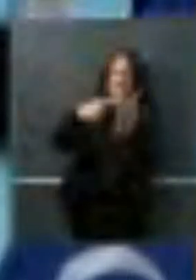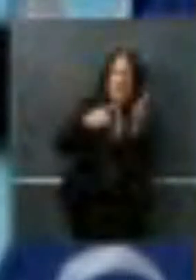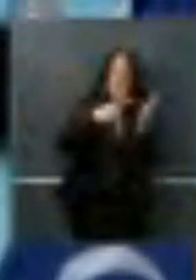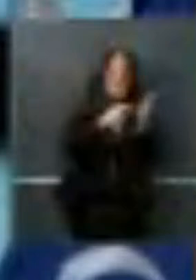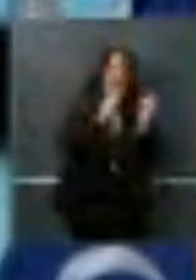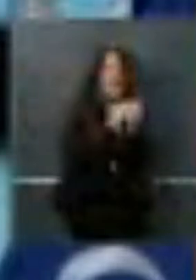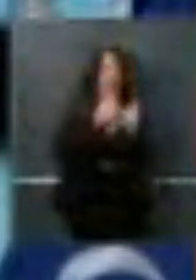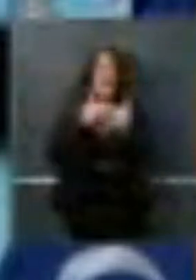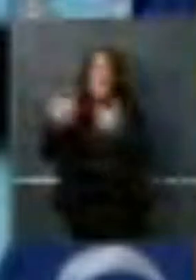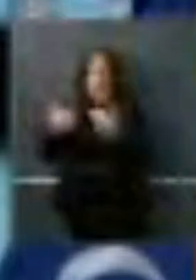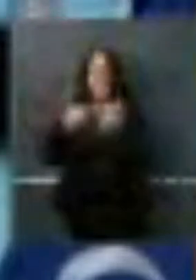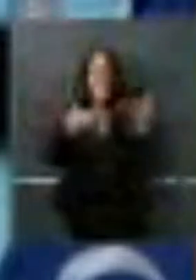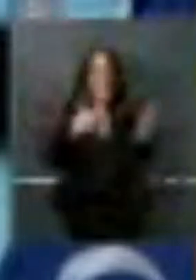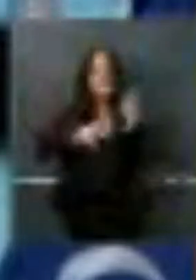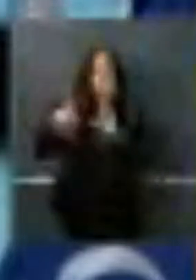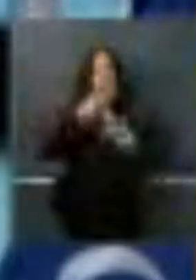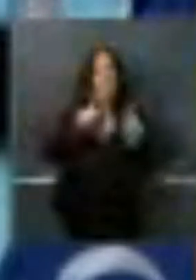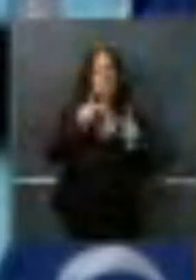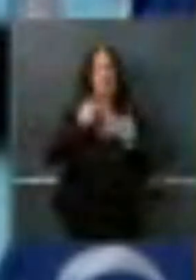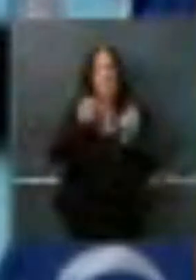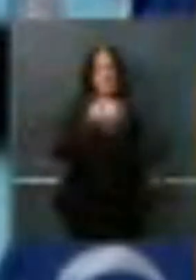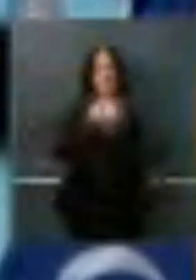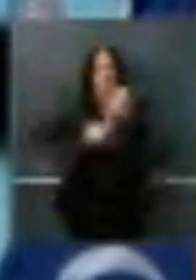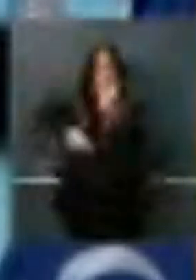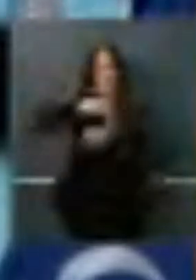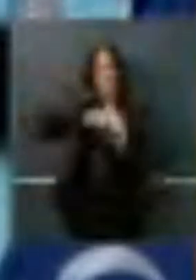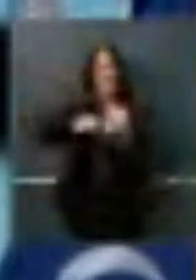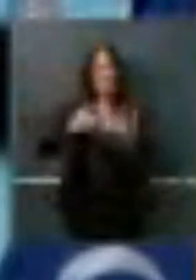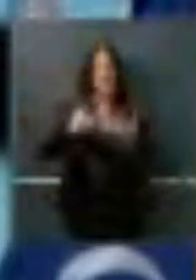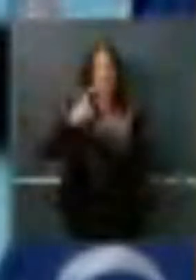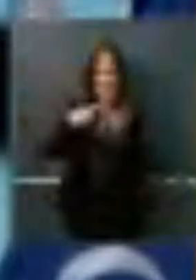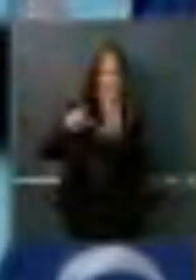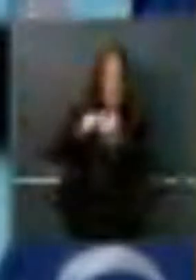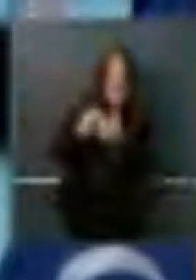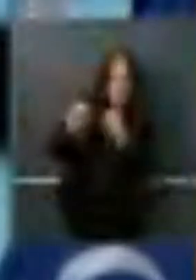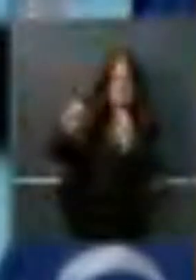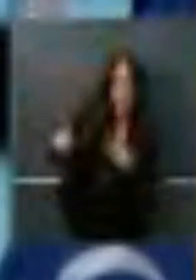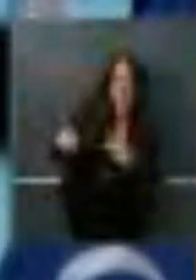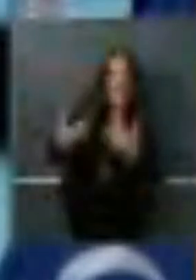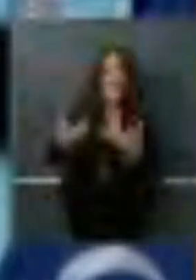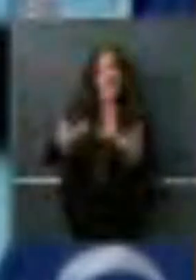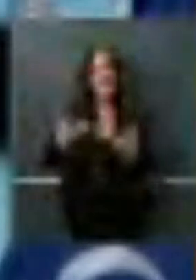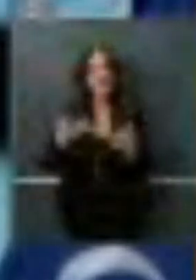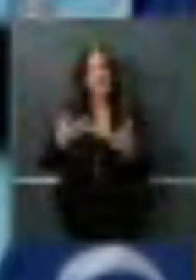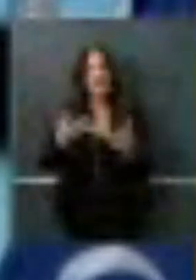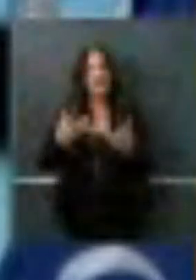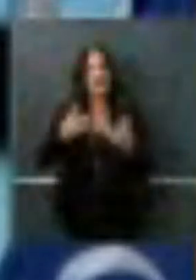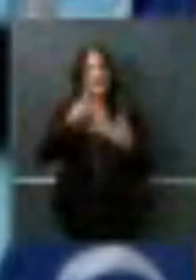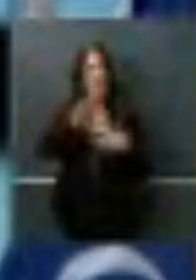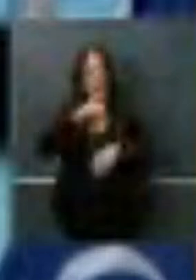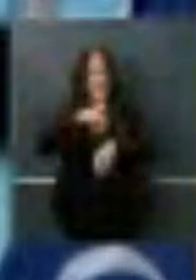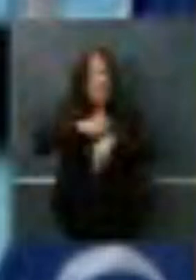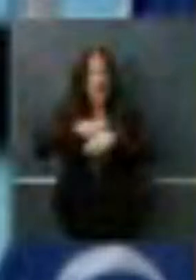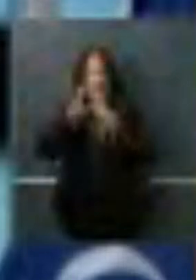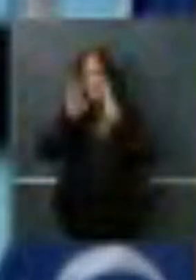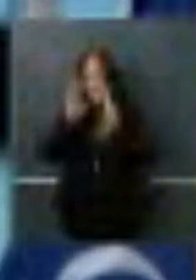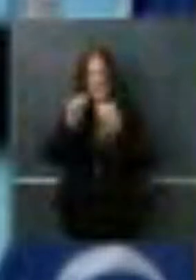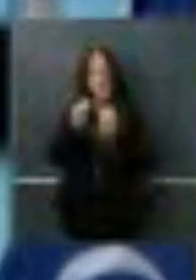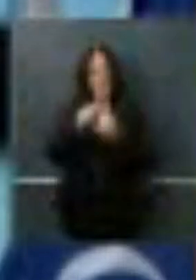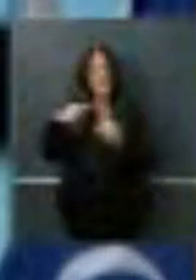to the extent, as always, you can contribute your time, your attention, check out that website, Californians